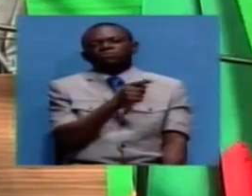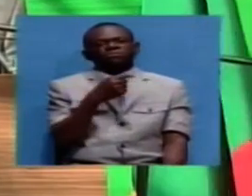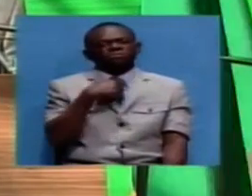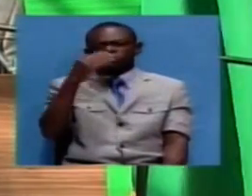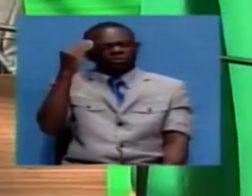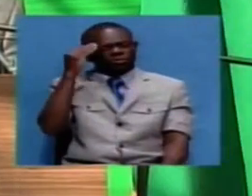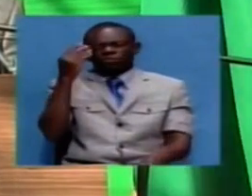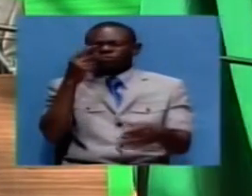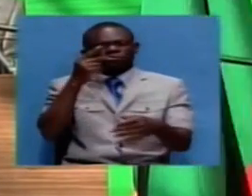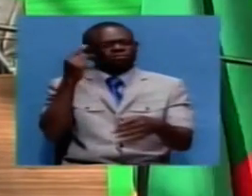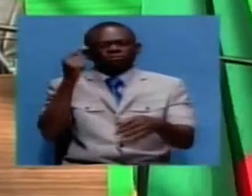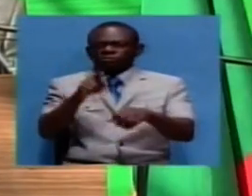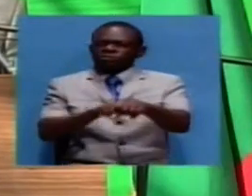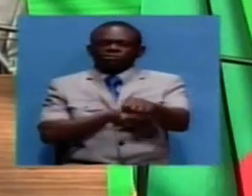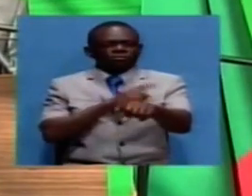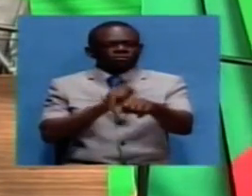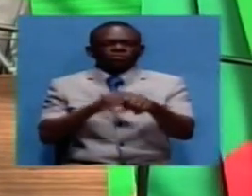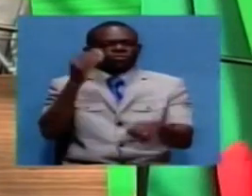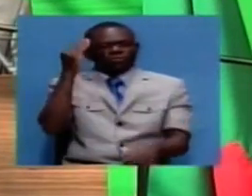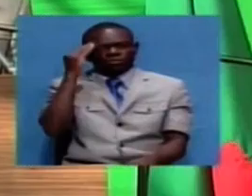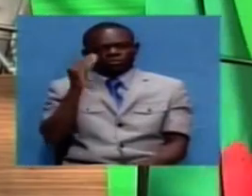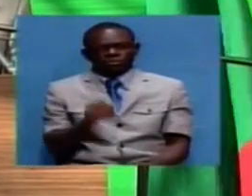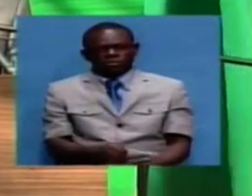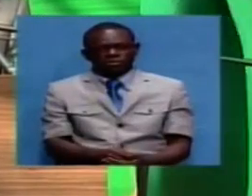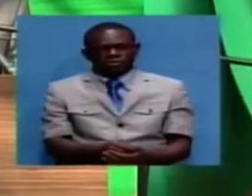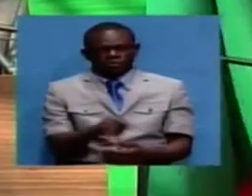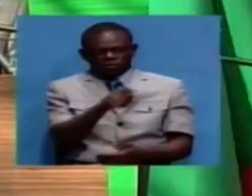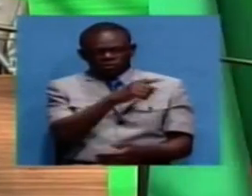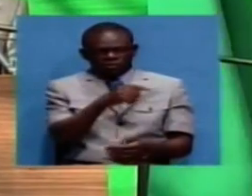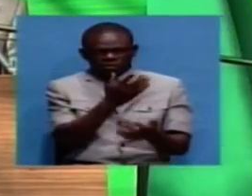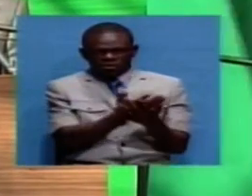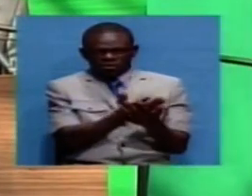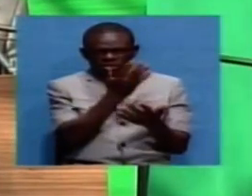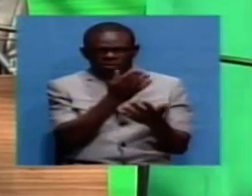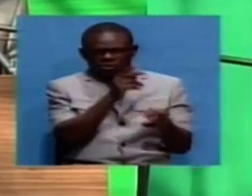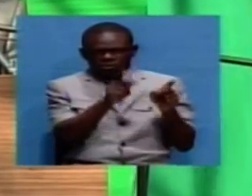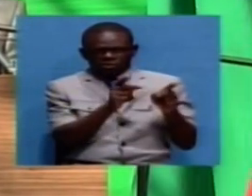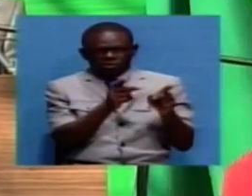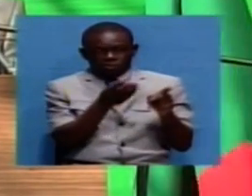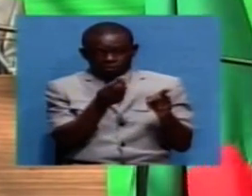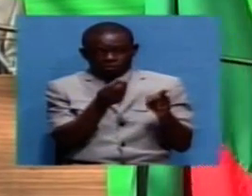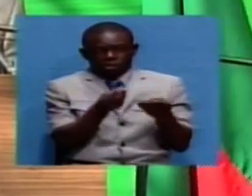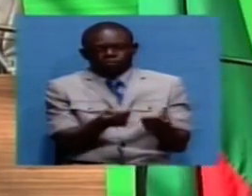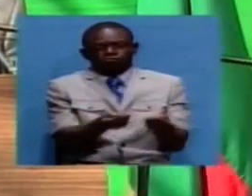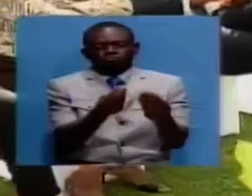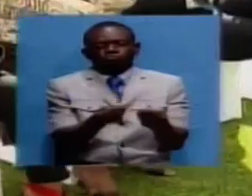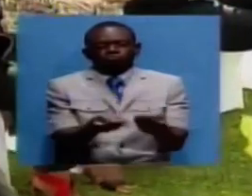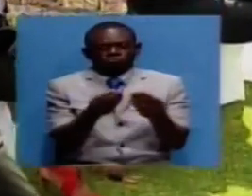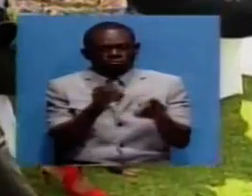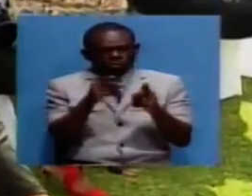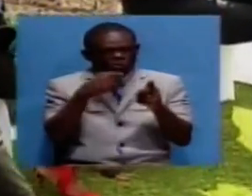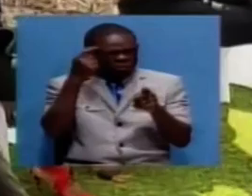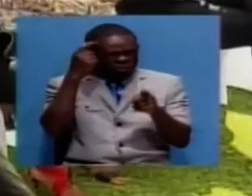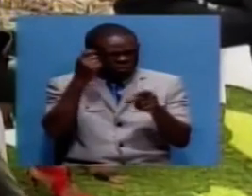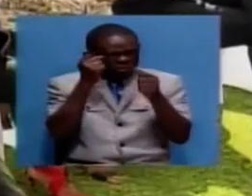So they have hired think tanks, so-called, to speak ill of Zambia, to speak ill of Zimbabwe,